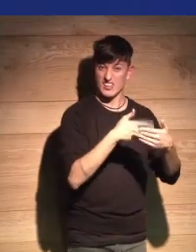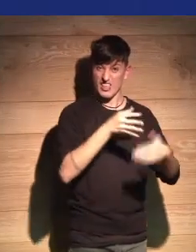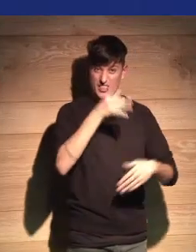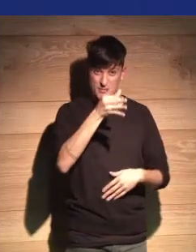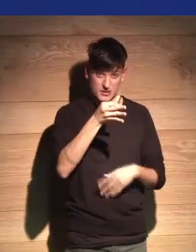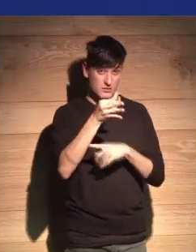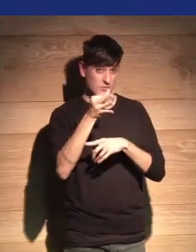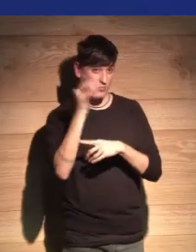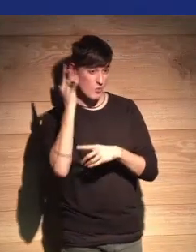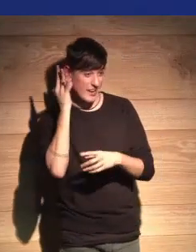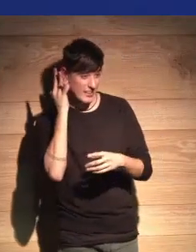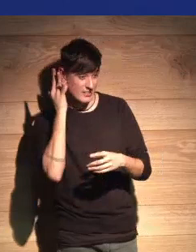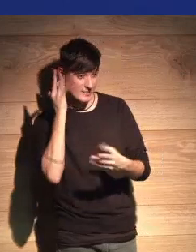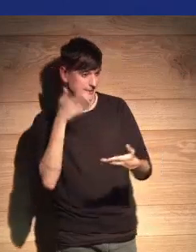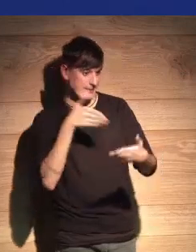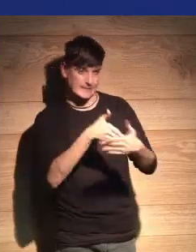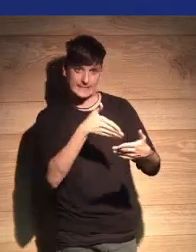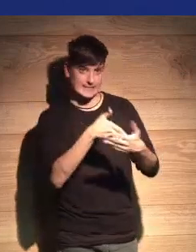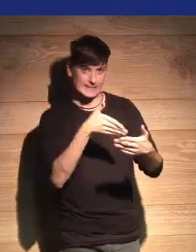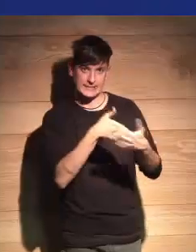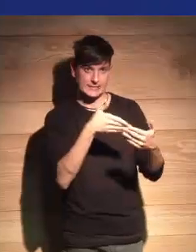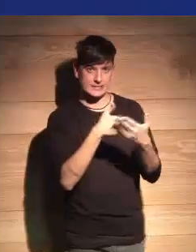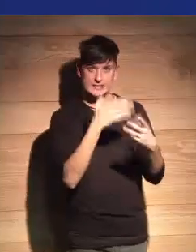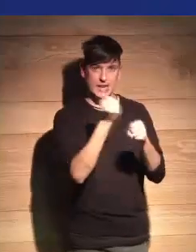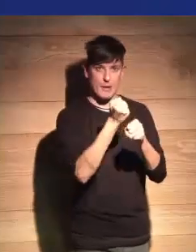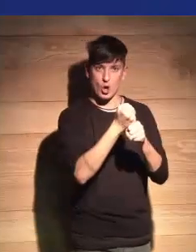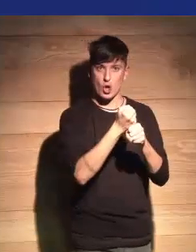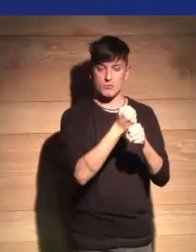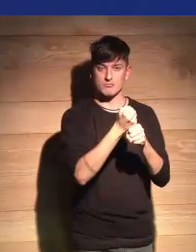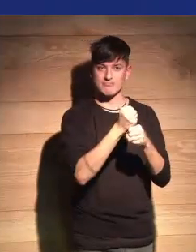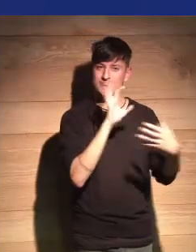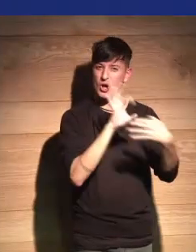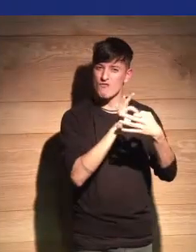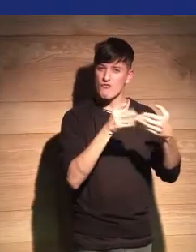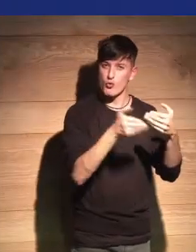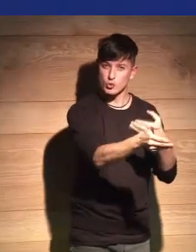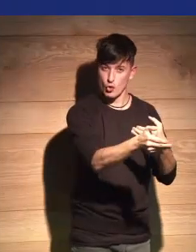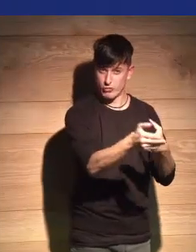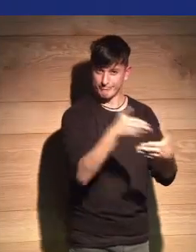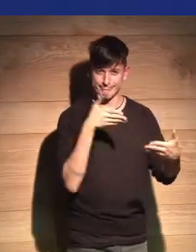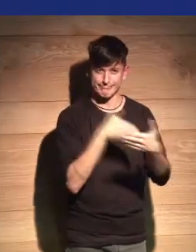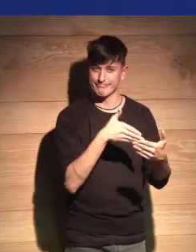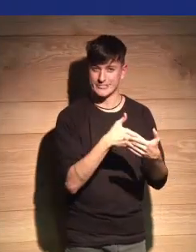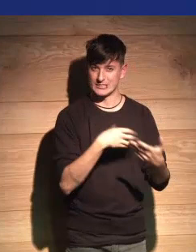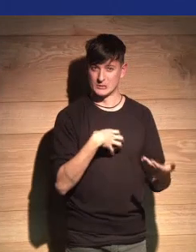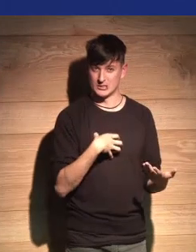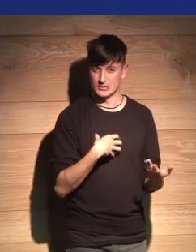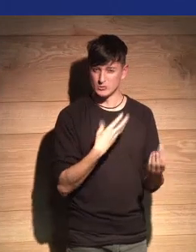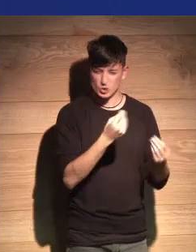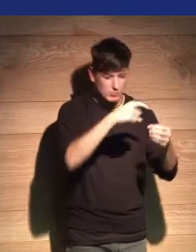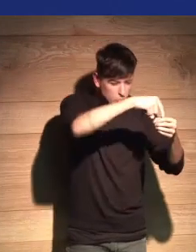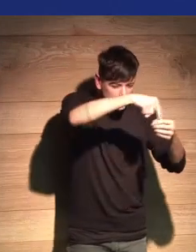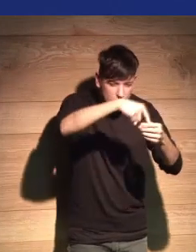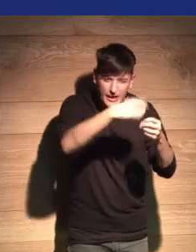also they may be unable to have access to future jobs. As Mrs. Morenez